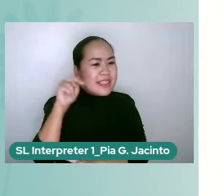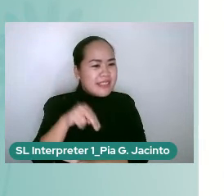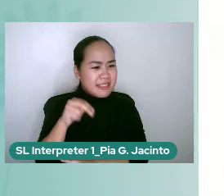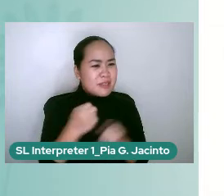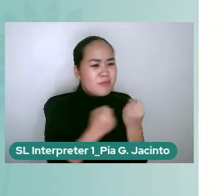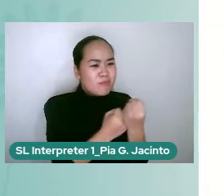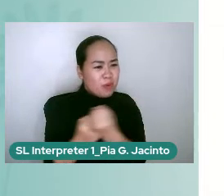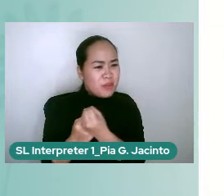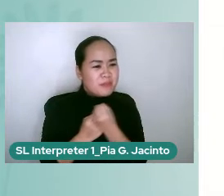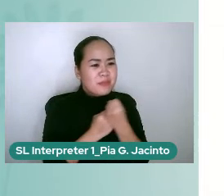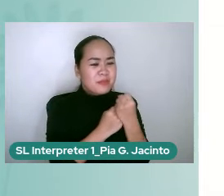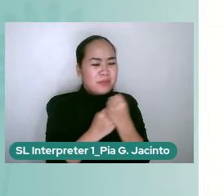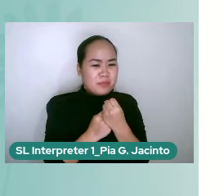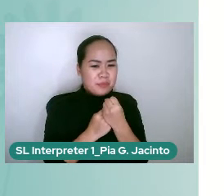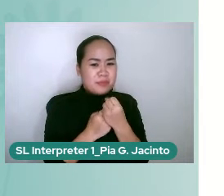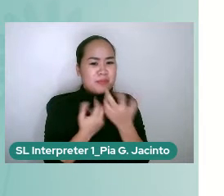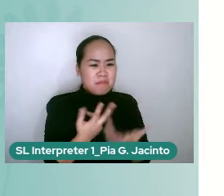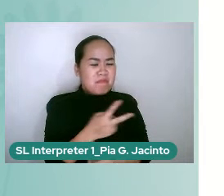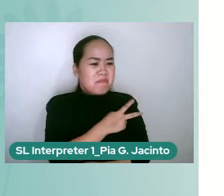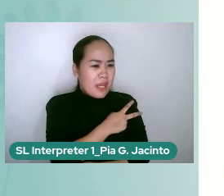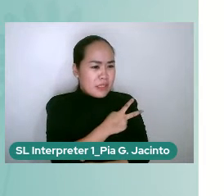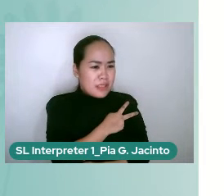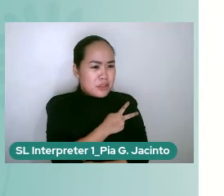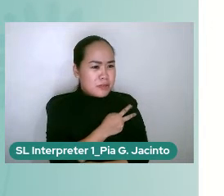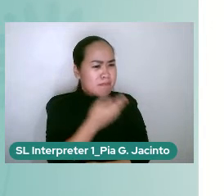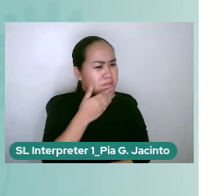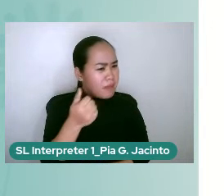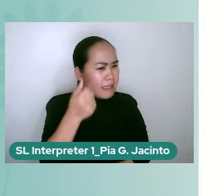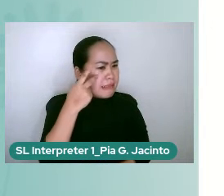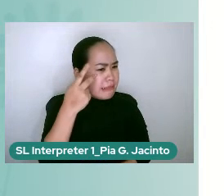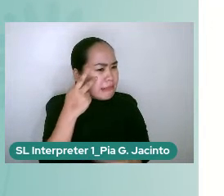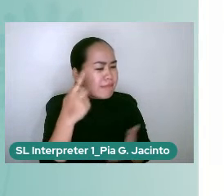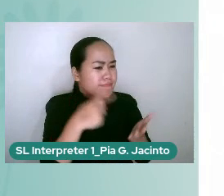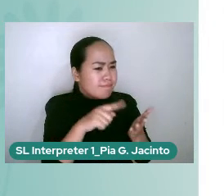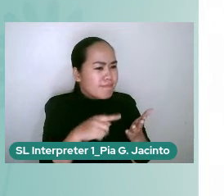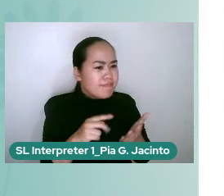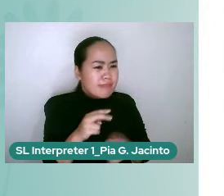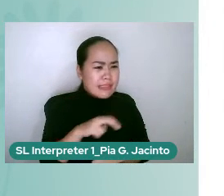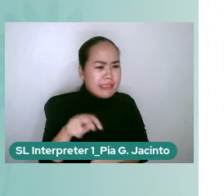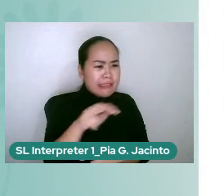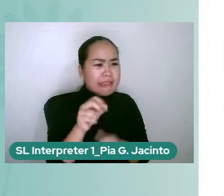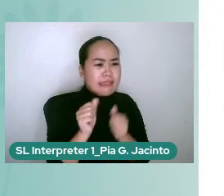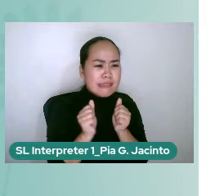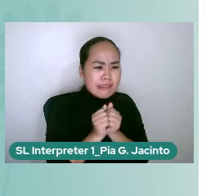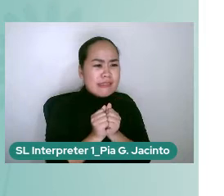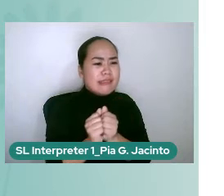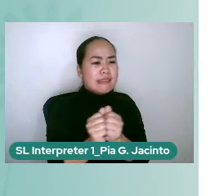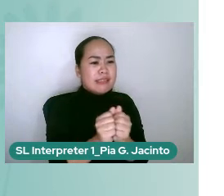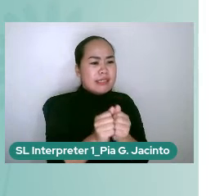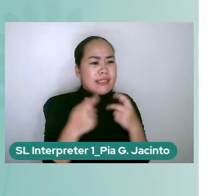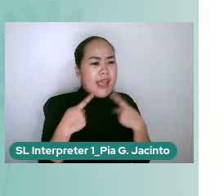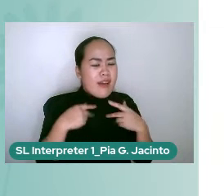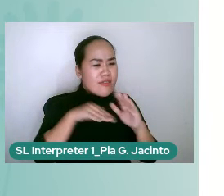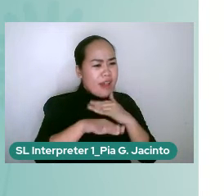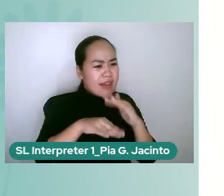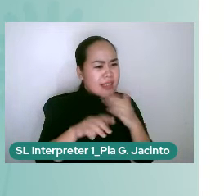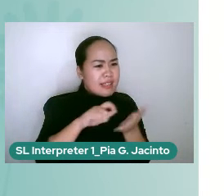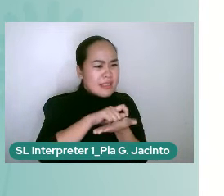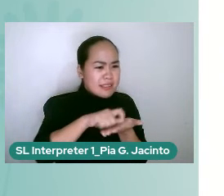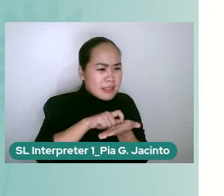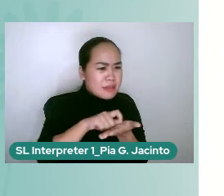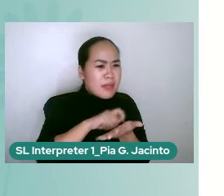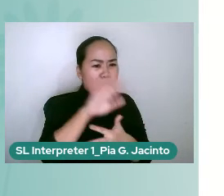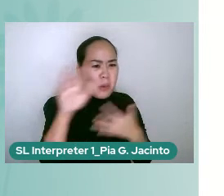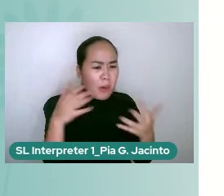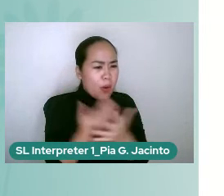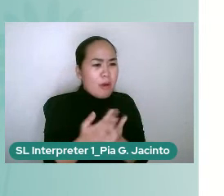programs. Women who are diagnosed should be supported in their journey to receive access to diagnosis, treatment, and palliation. And we